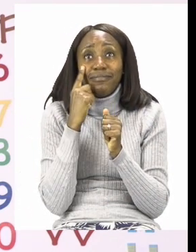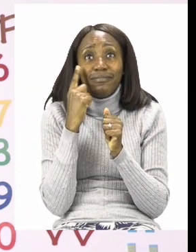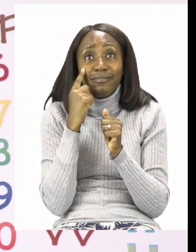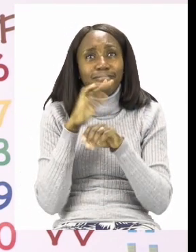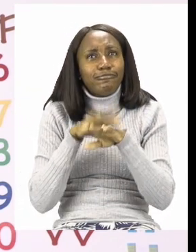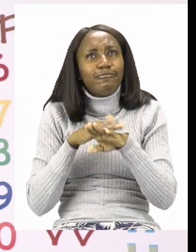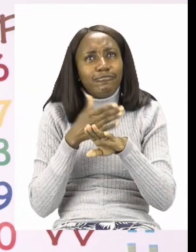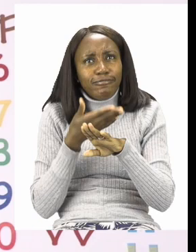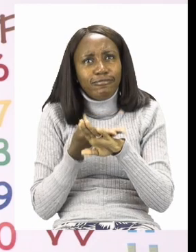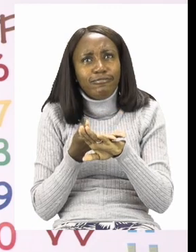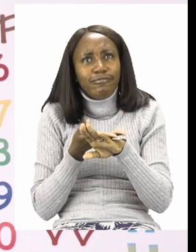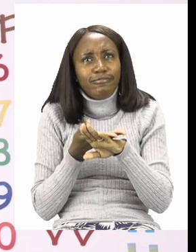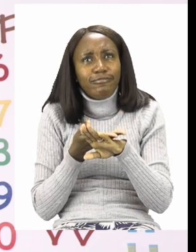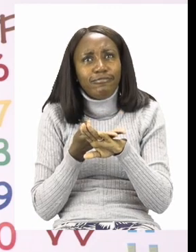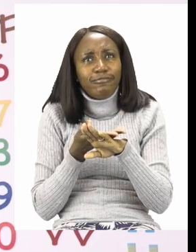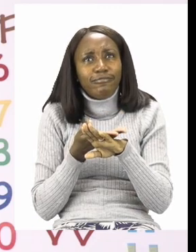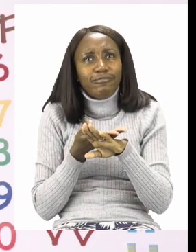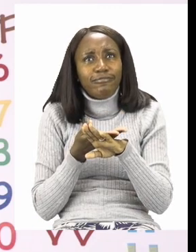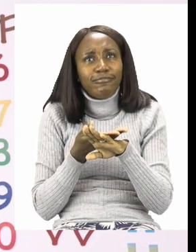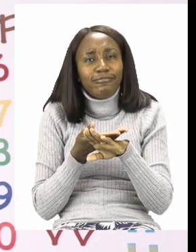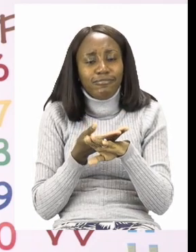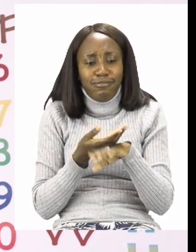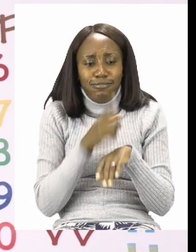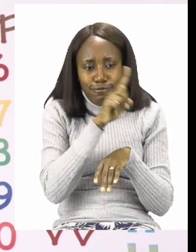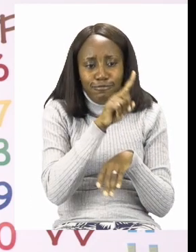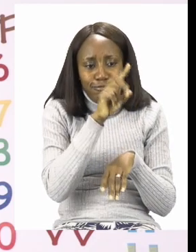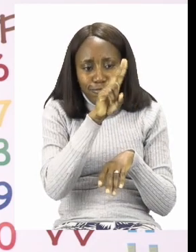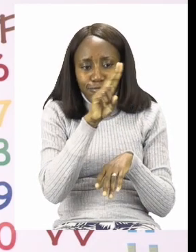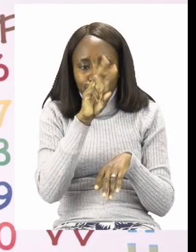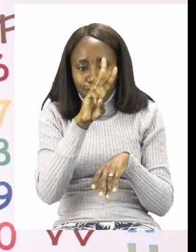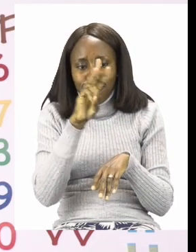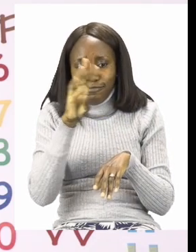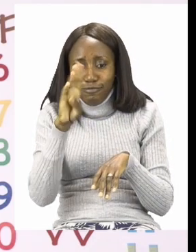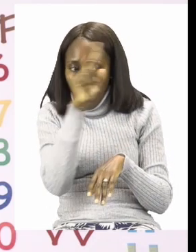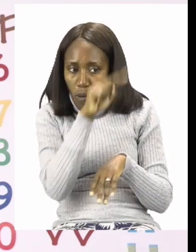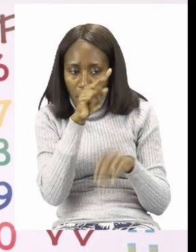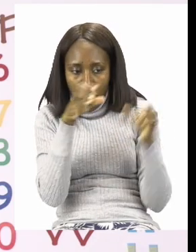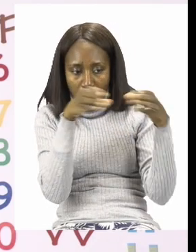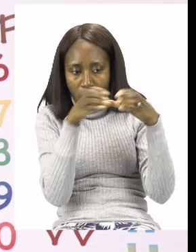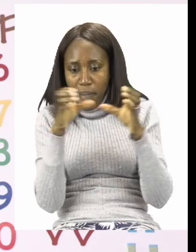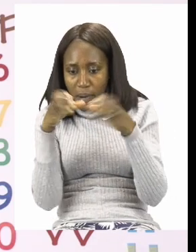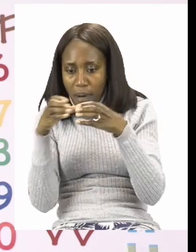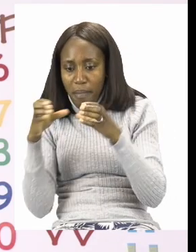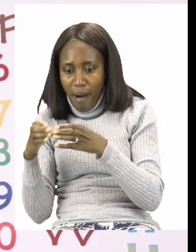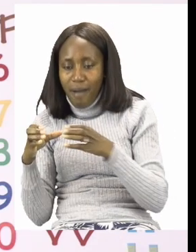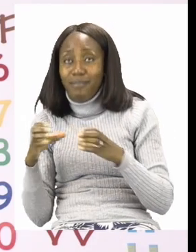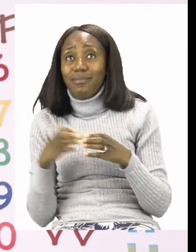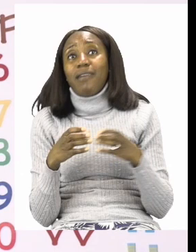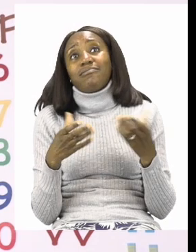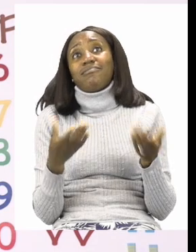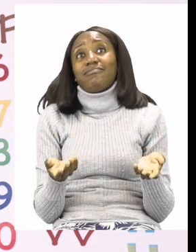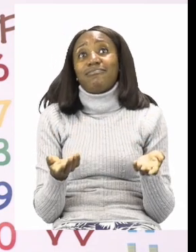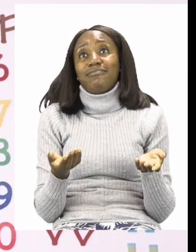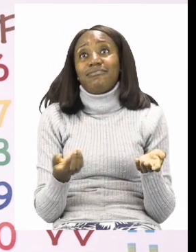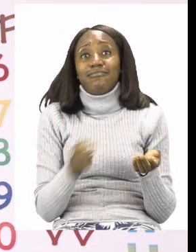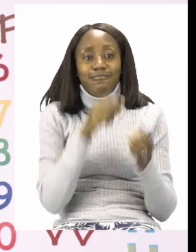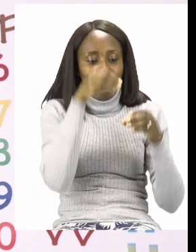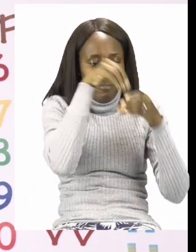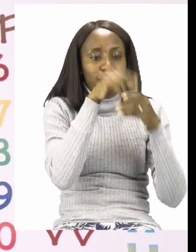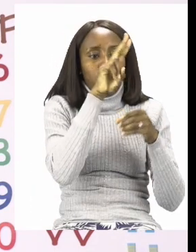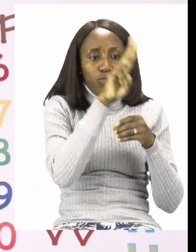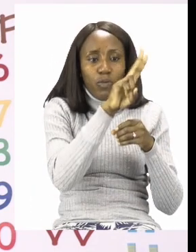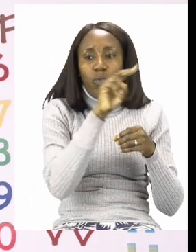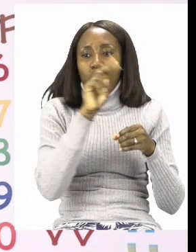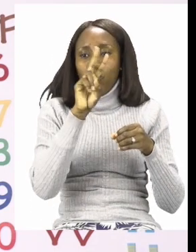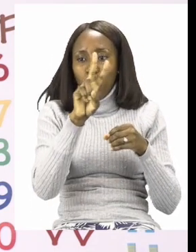with 1, 2, 3, 4 groups with 2 dots